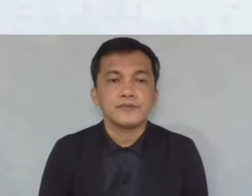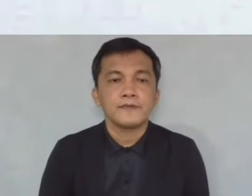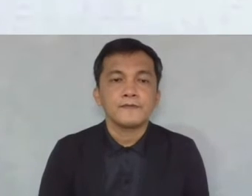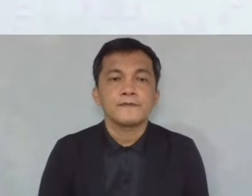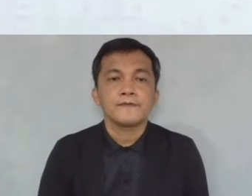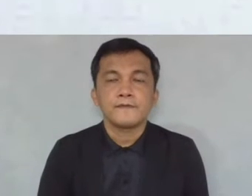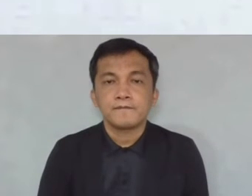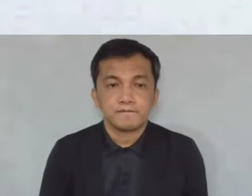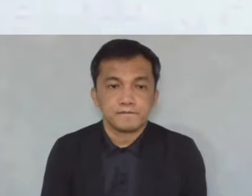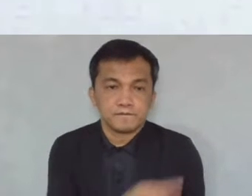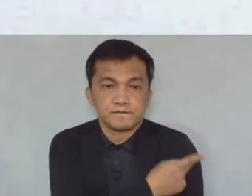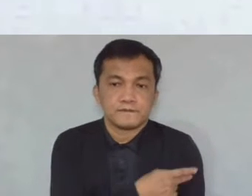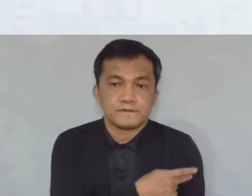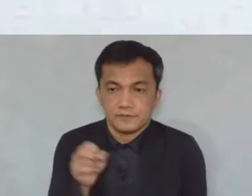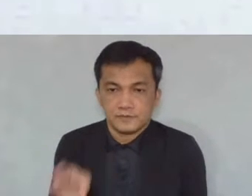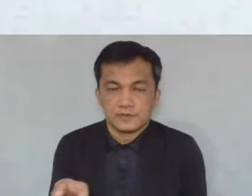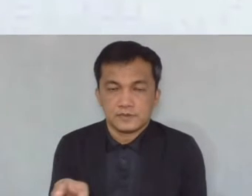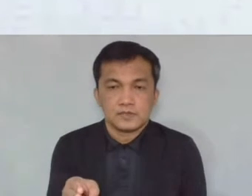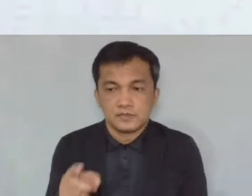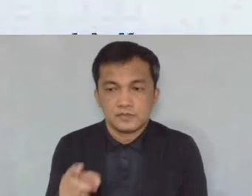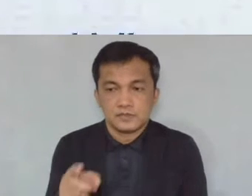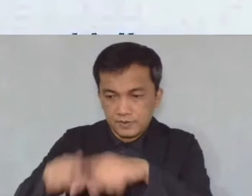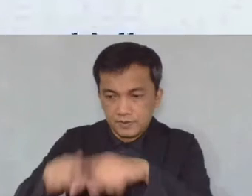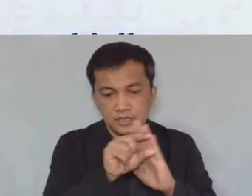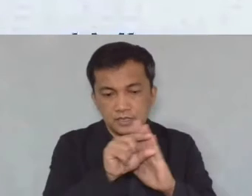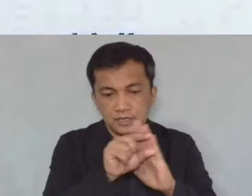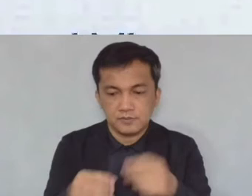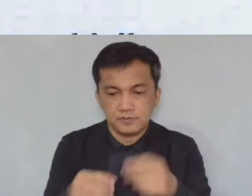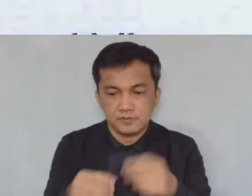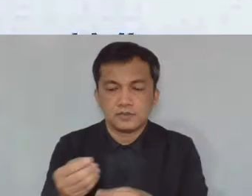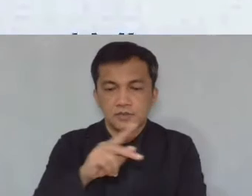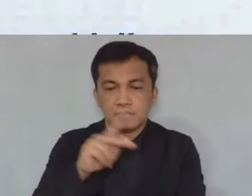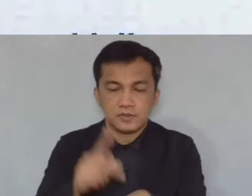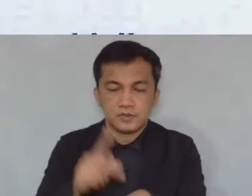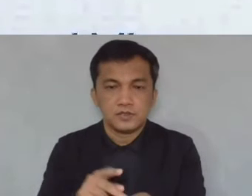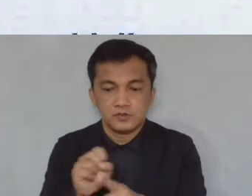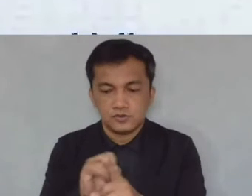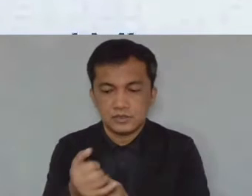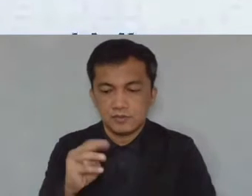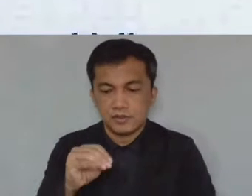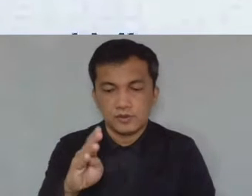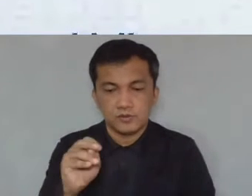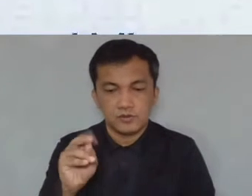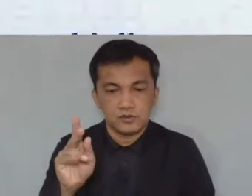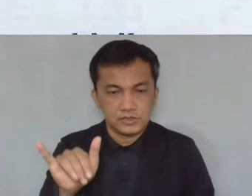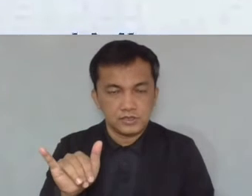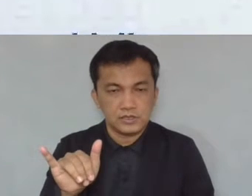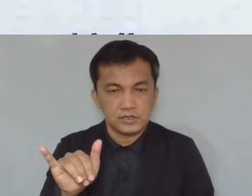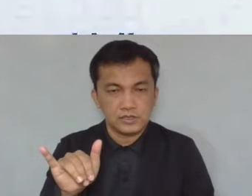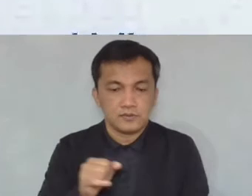Patients are directed based on the guidelines provided by Philippine Society of Microbiology and Infectious Diseases,